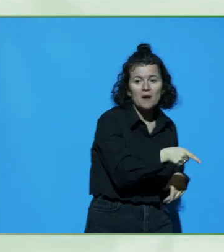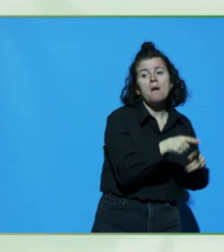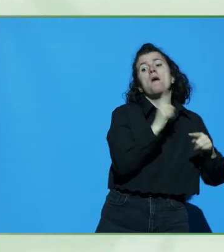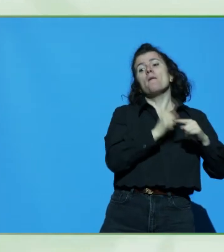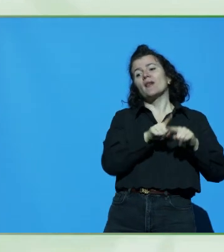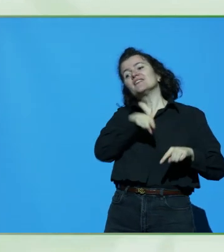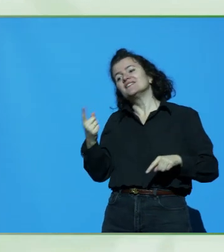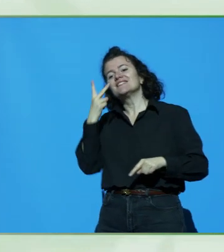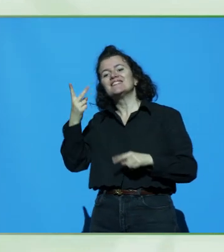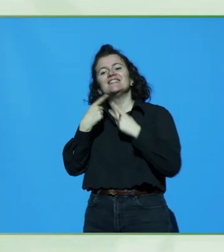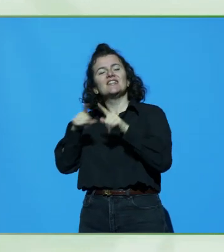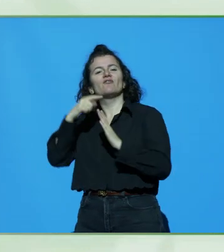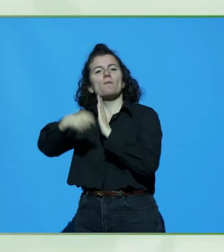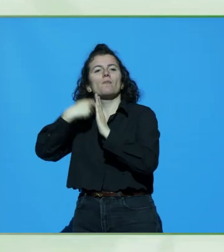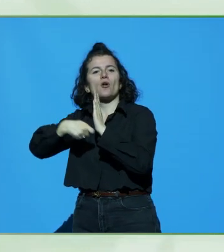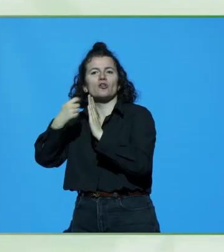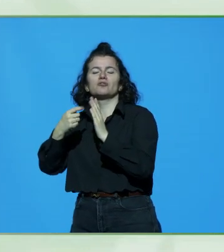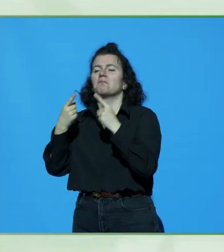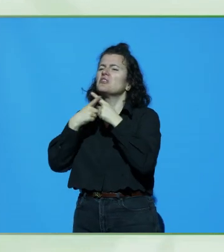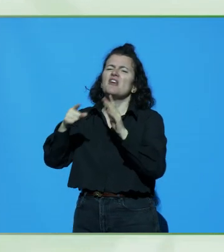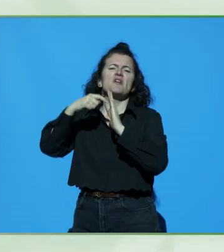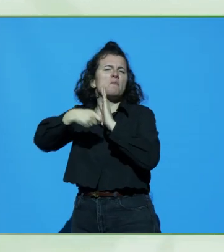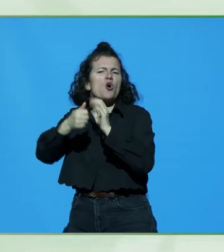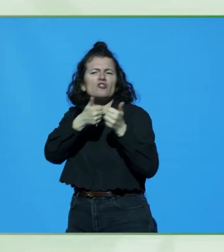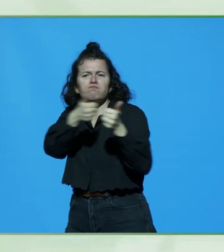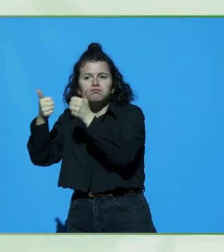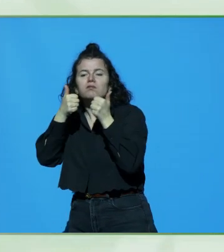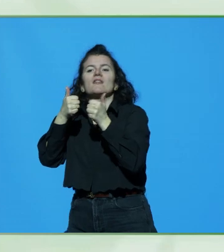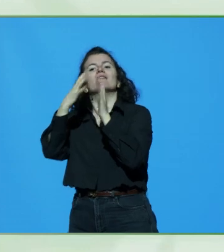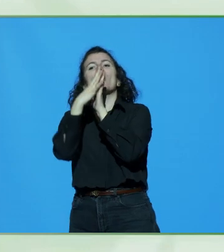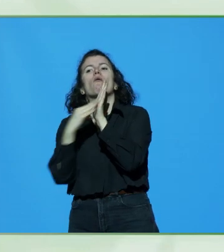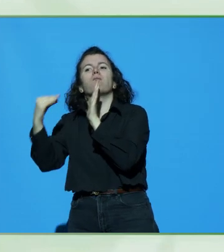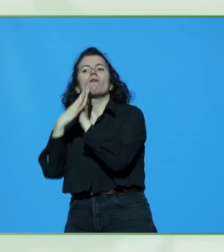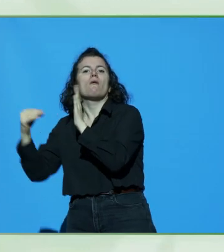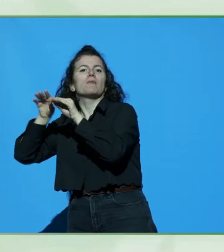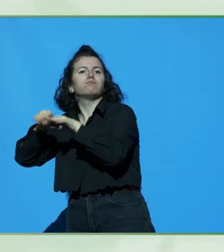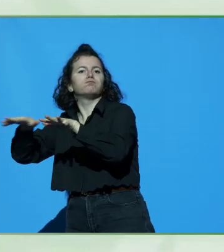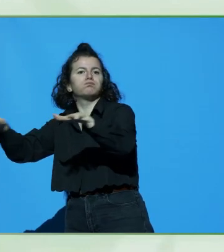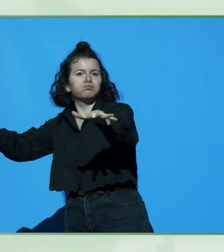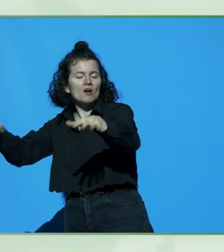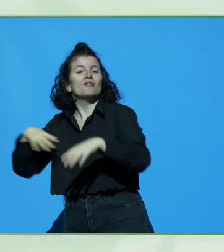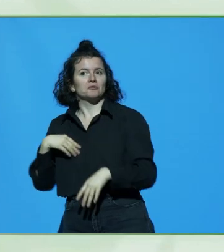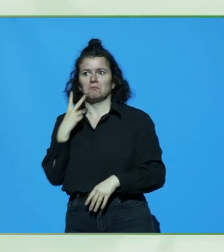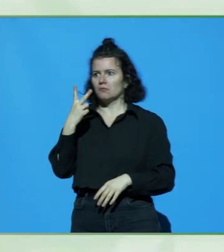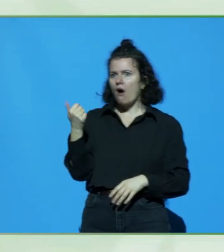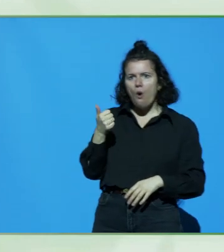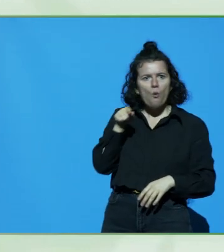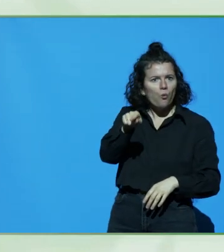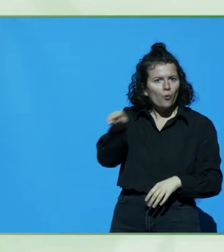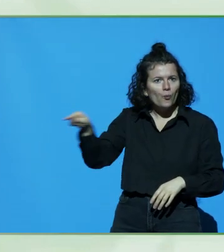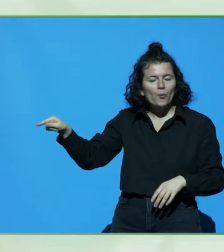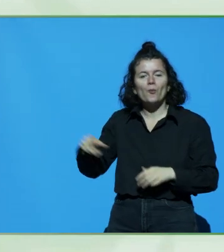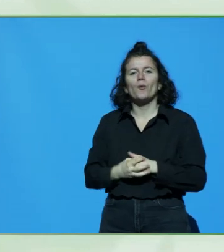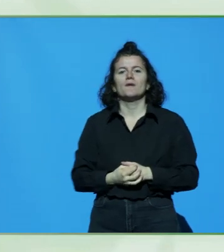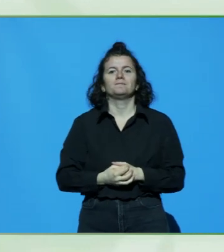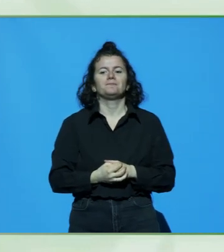Fellows, through their work that, really spanned continents and also daily life, from figuring out how to make